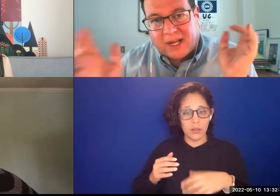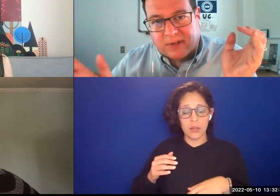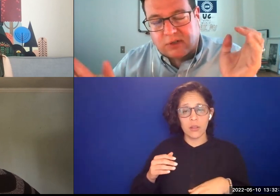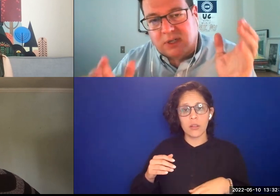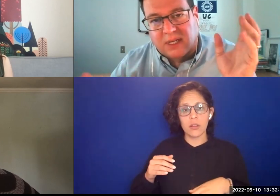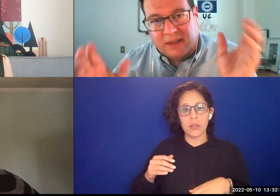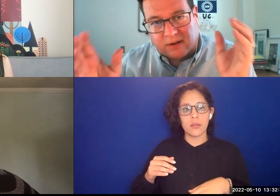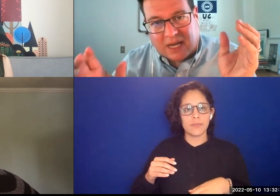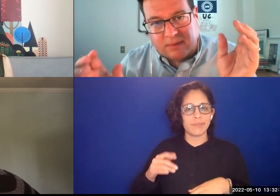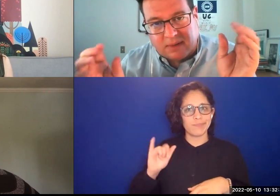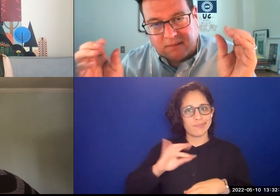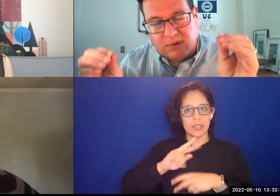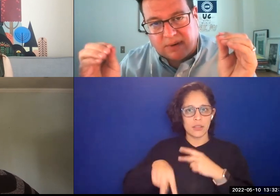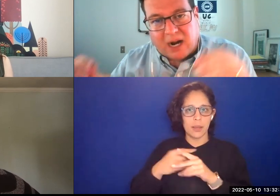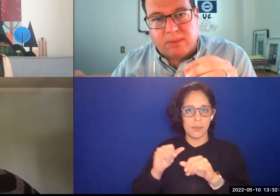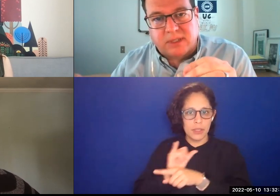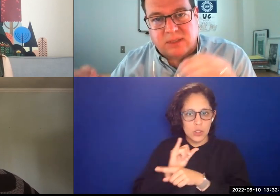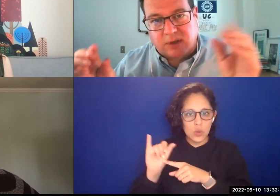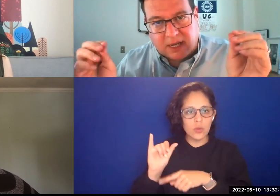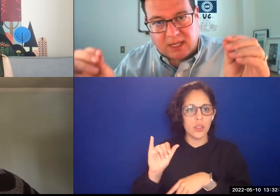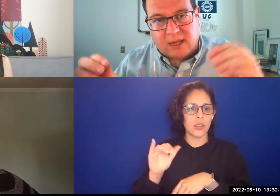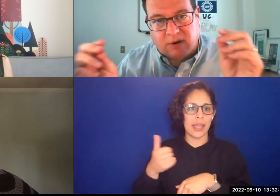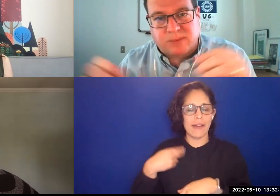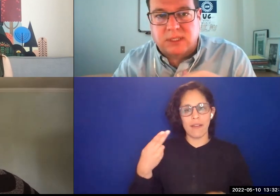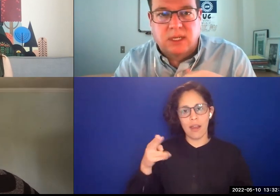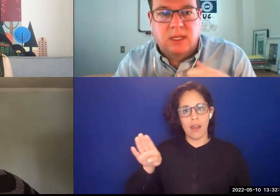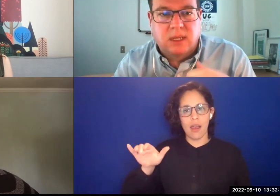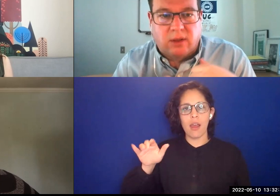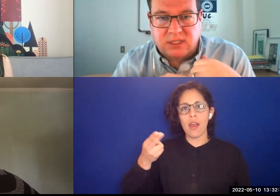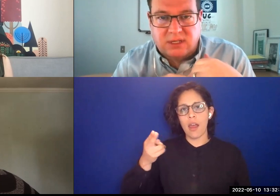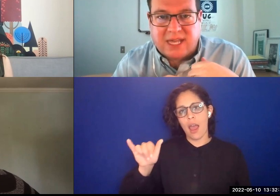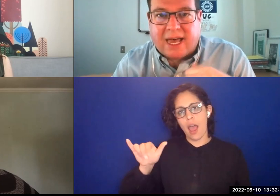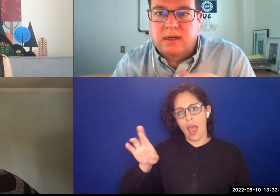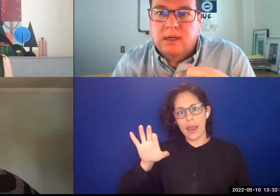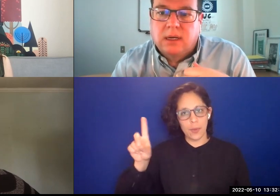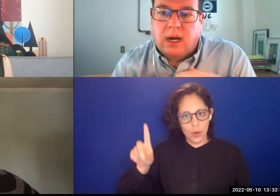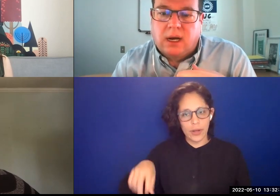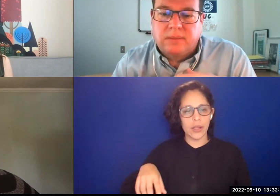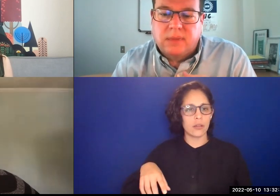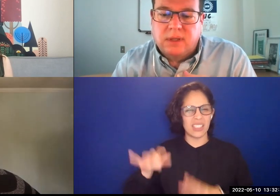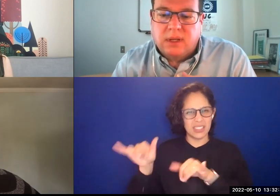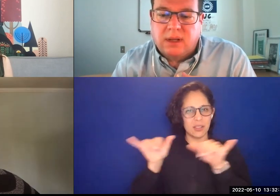the other kinds of industries that are established that hire people in similar kind of gig arrangements. There's that.